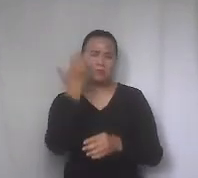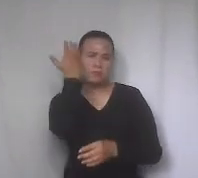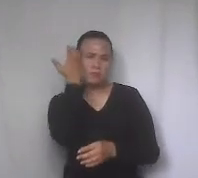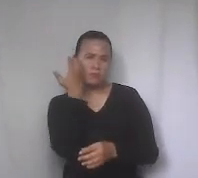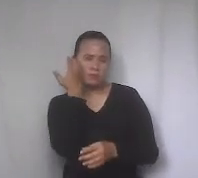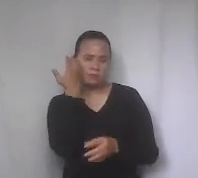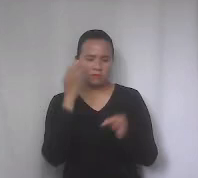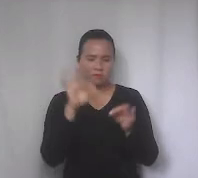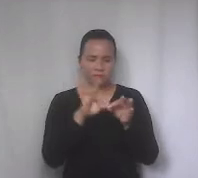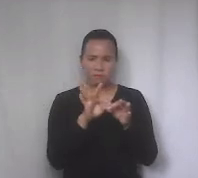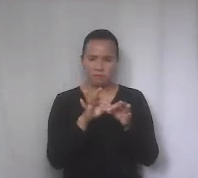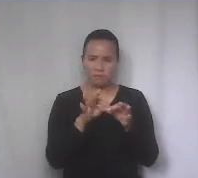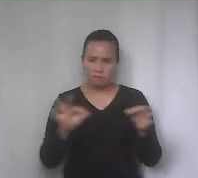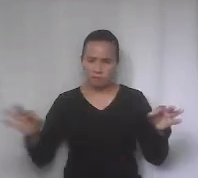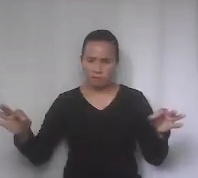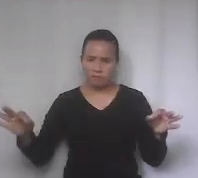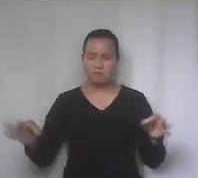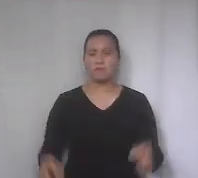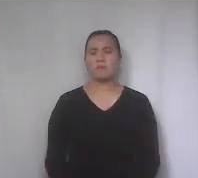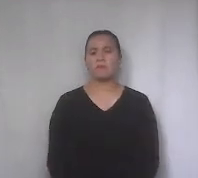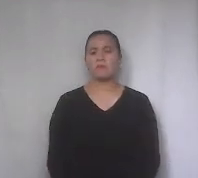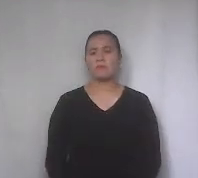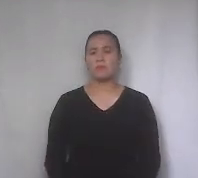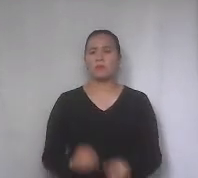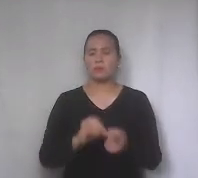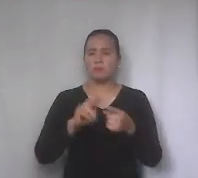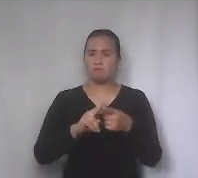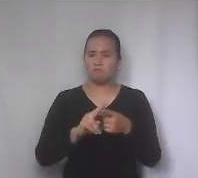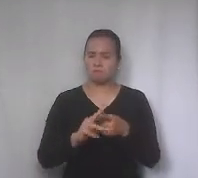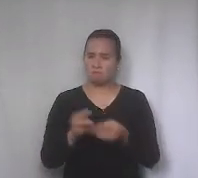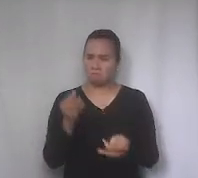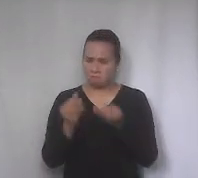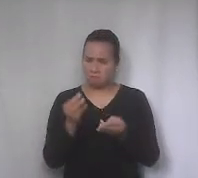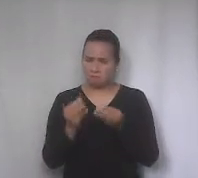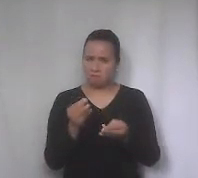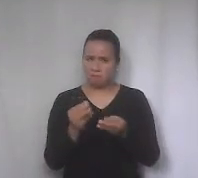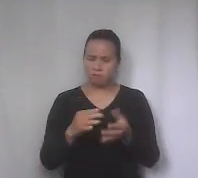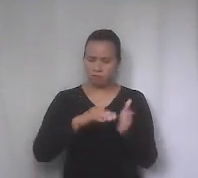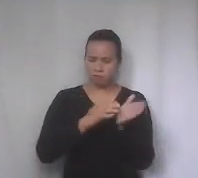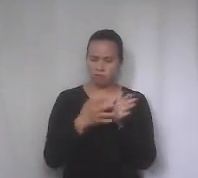have poor phrasing, or might even avoid the task altogether.